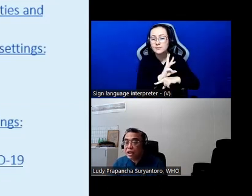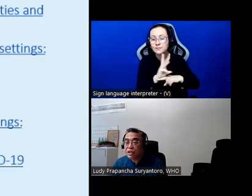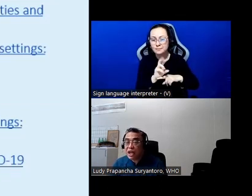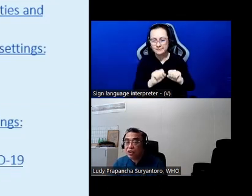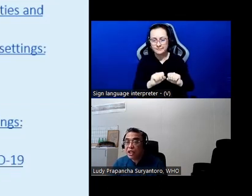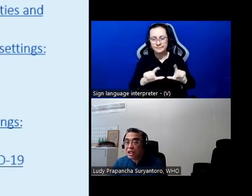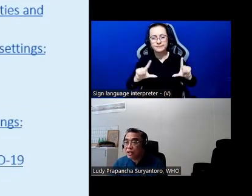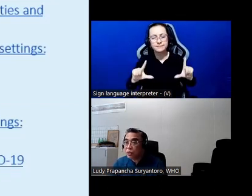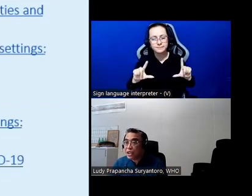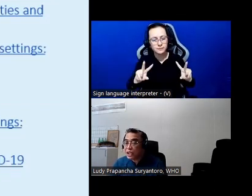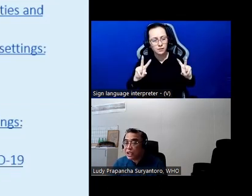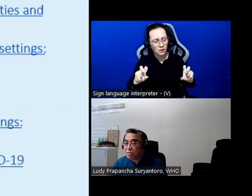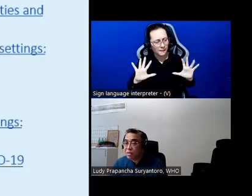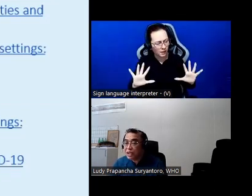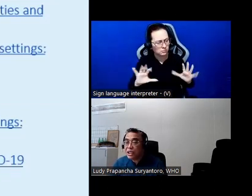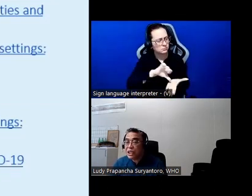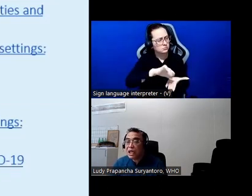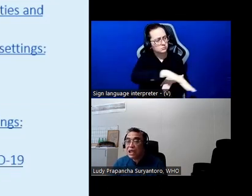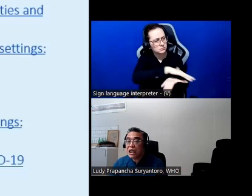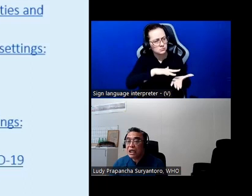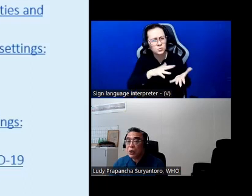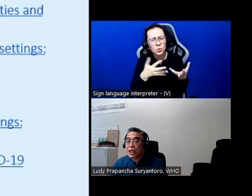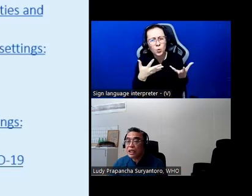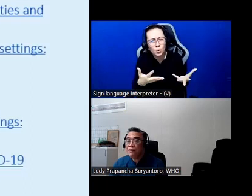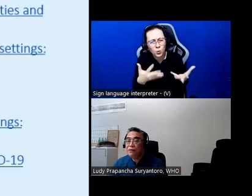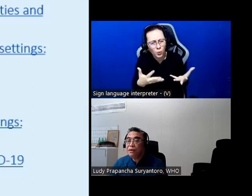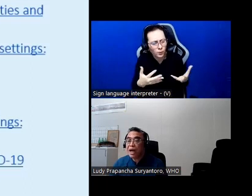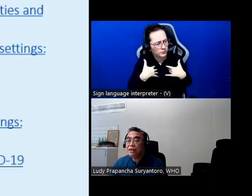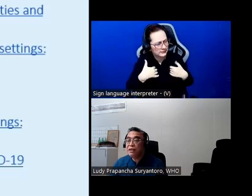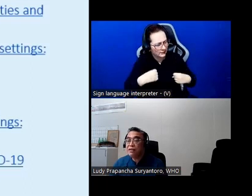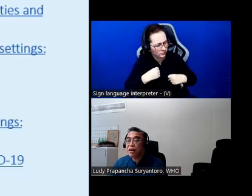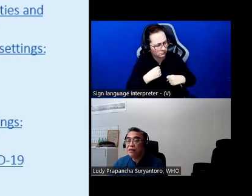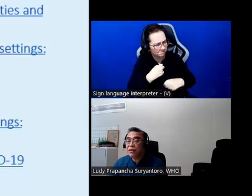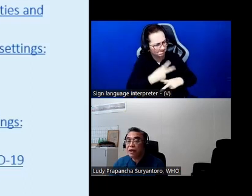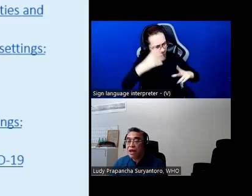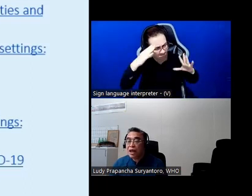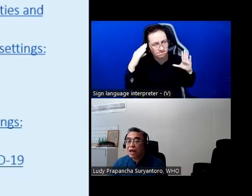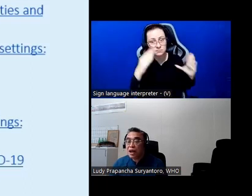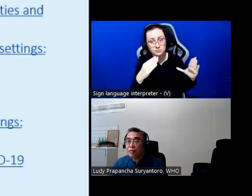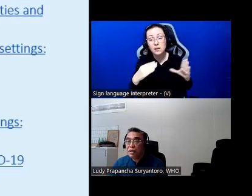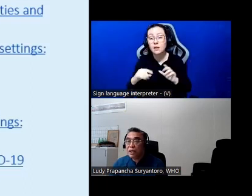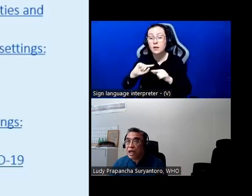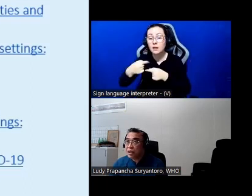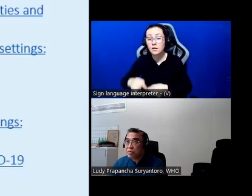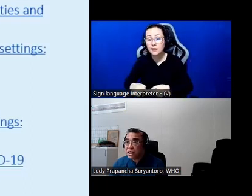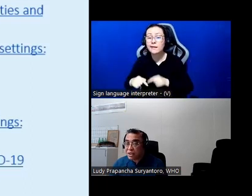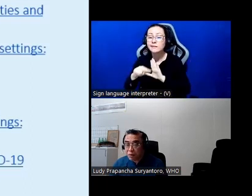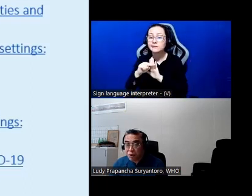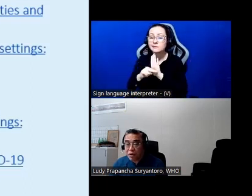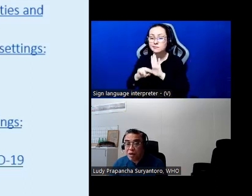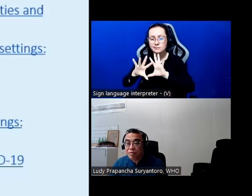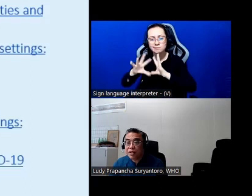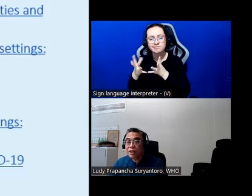to the international health regulation implementation, including different activities under the health